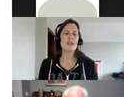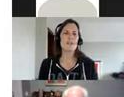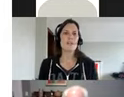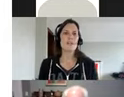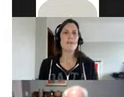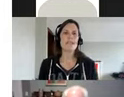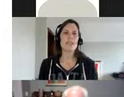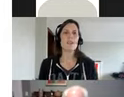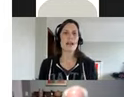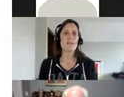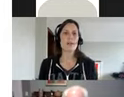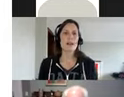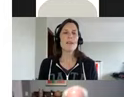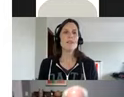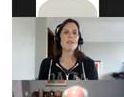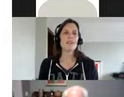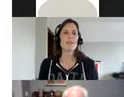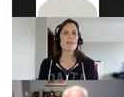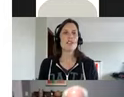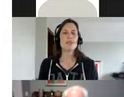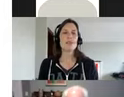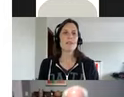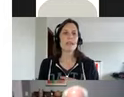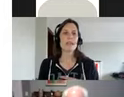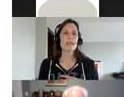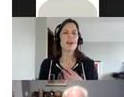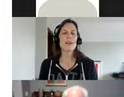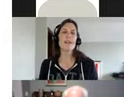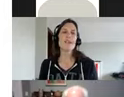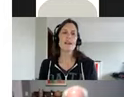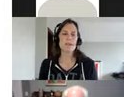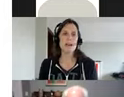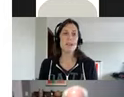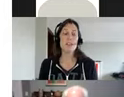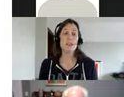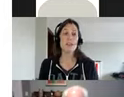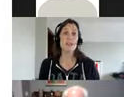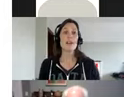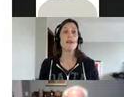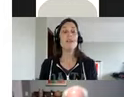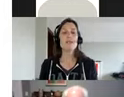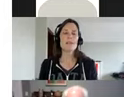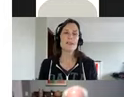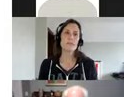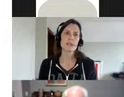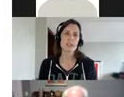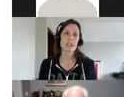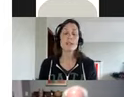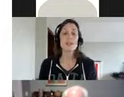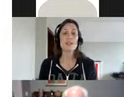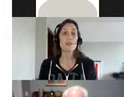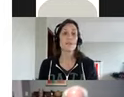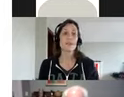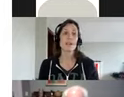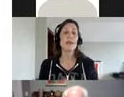other people may see your map. And put yourself in their shoes and say, are they going to find patterns that aren't here? Am I using symbolization